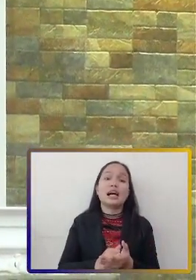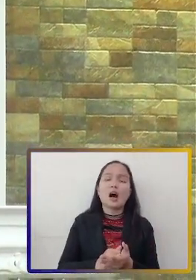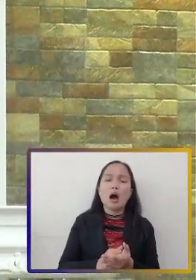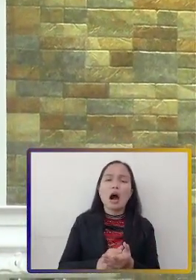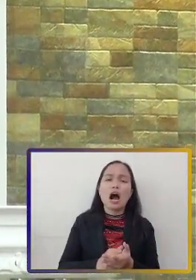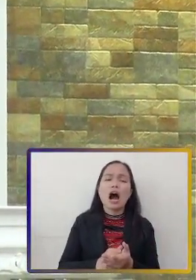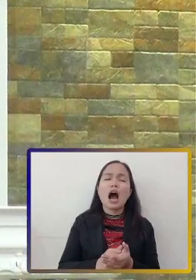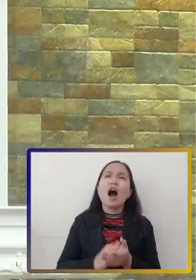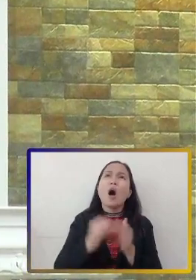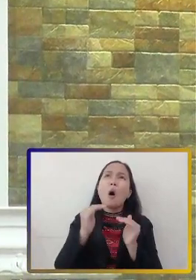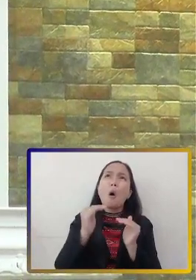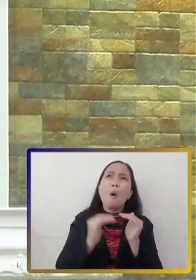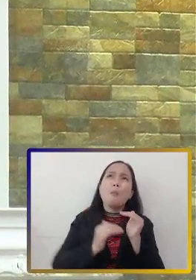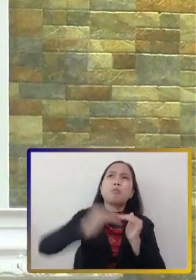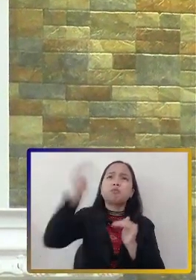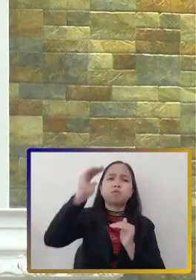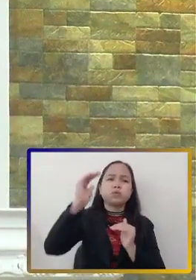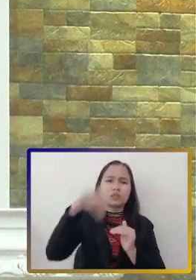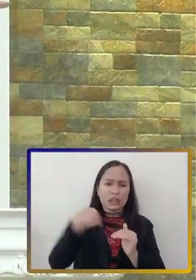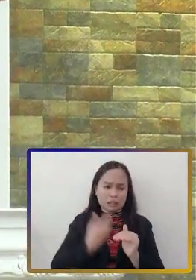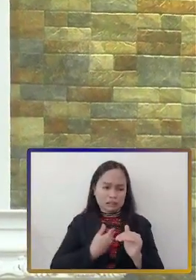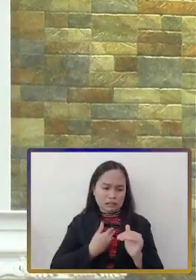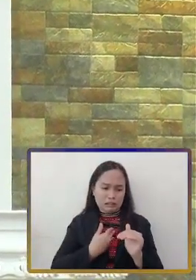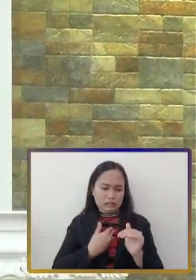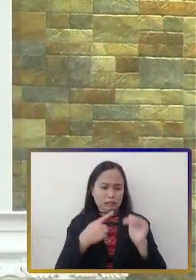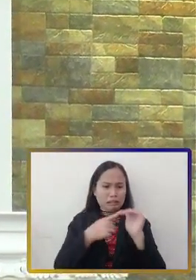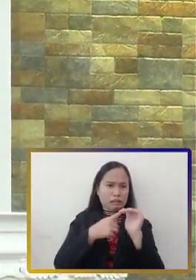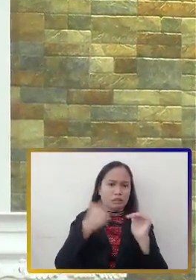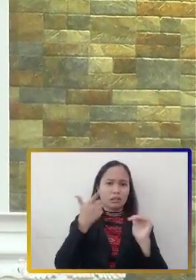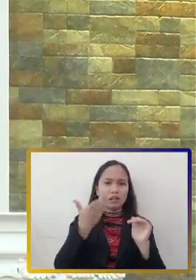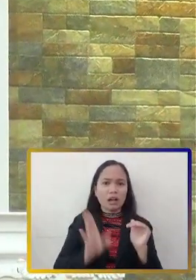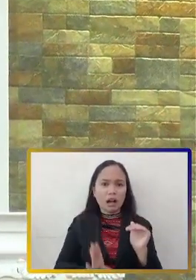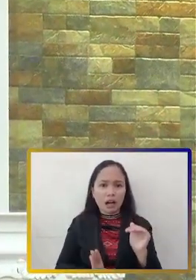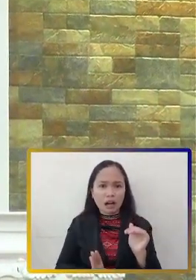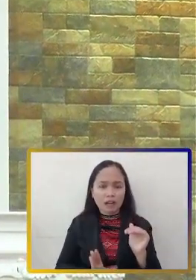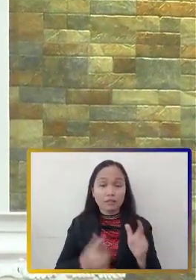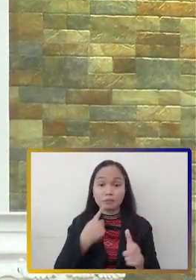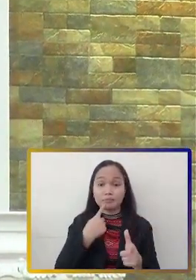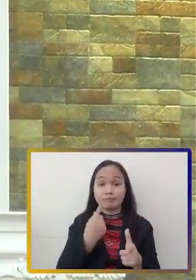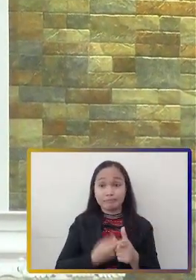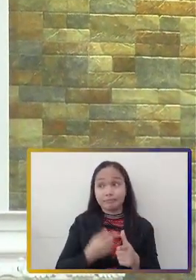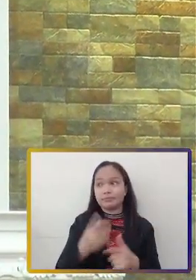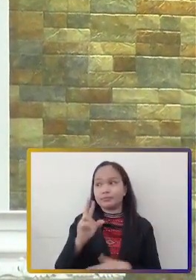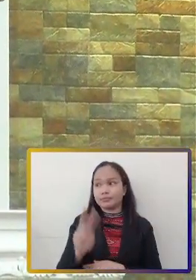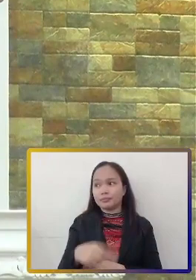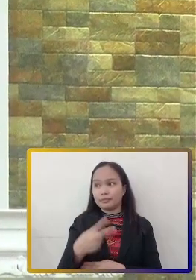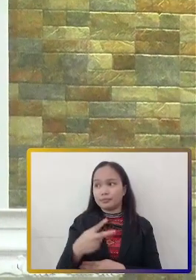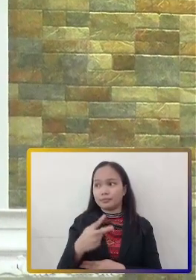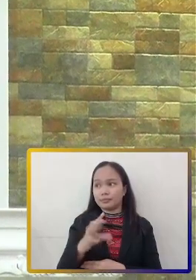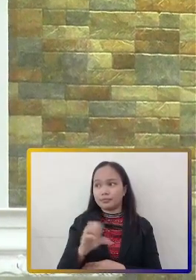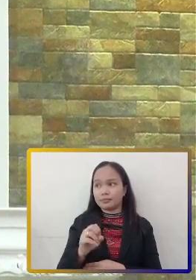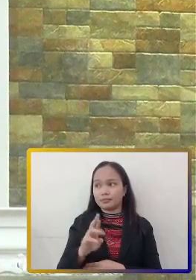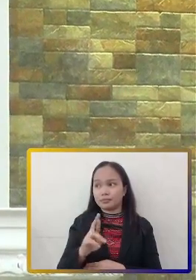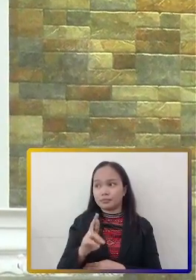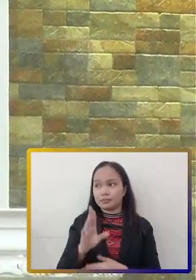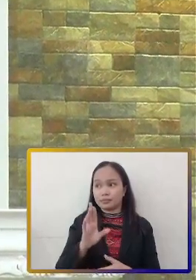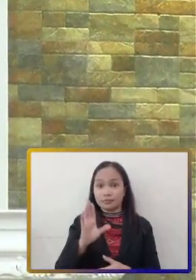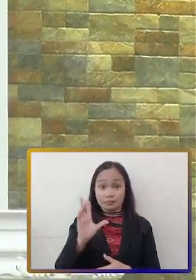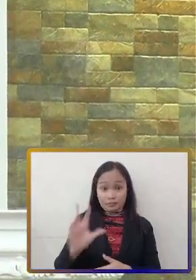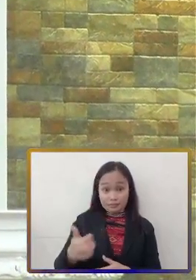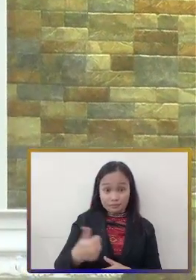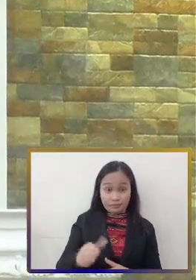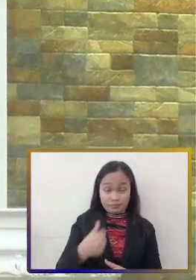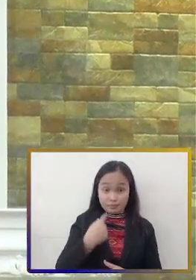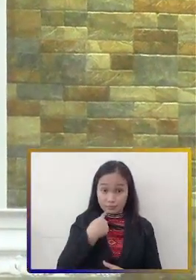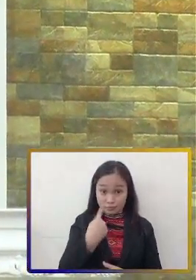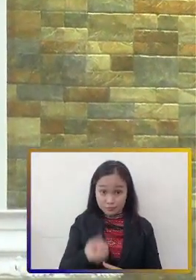God. You see? That is in 2 Corinthians chapter 10. Di po ba binasa po natin yan? And